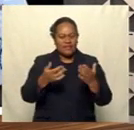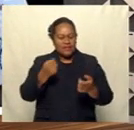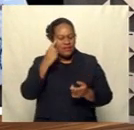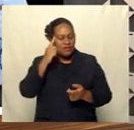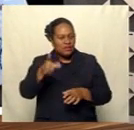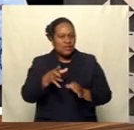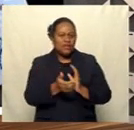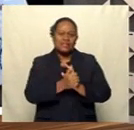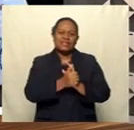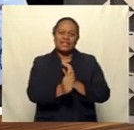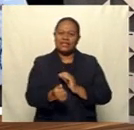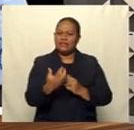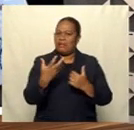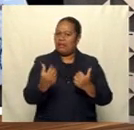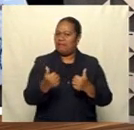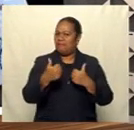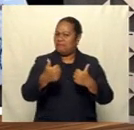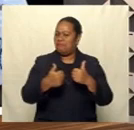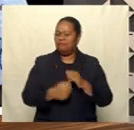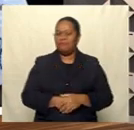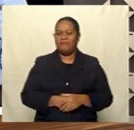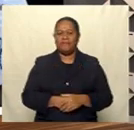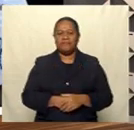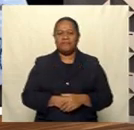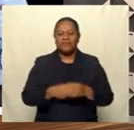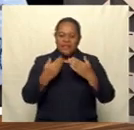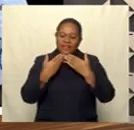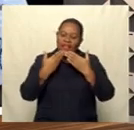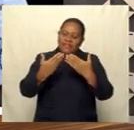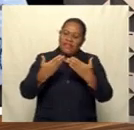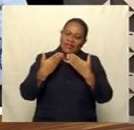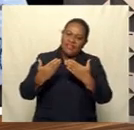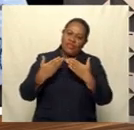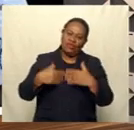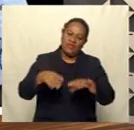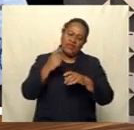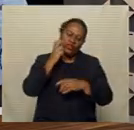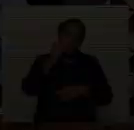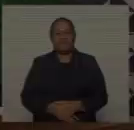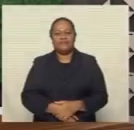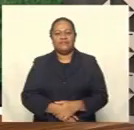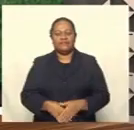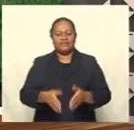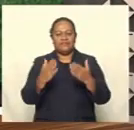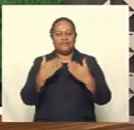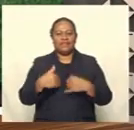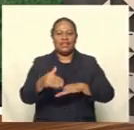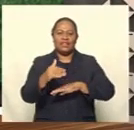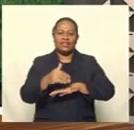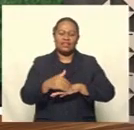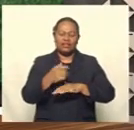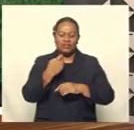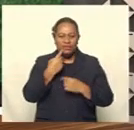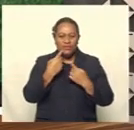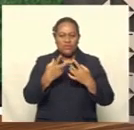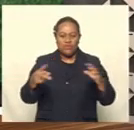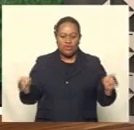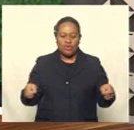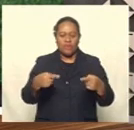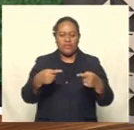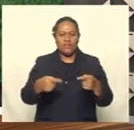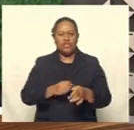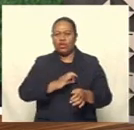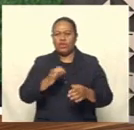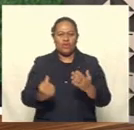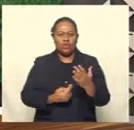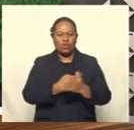well-equipped for last weekend's match thanks to the training and conditioning at the Silktails camp. The Touch Fiji franchise competition is not only